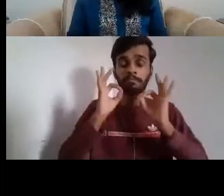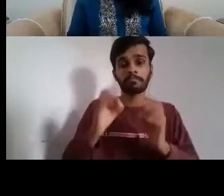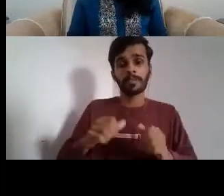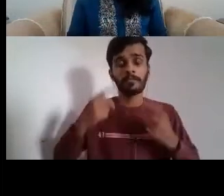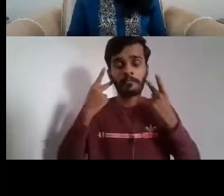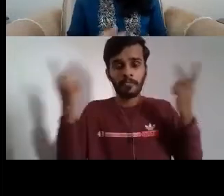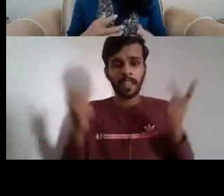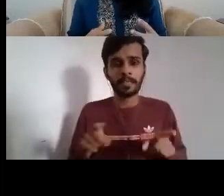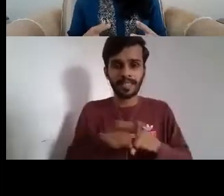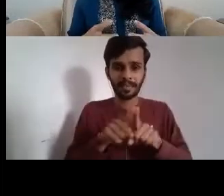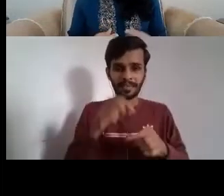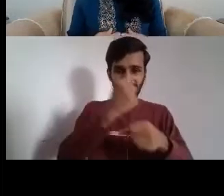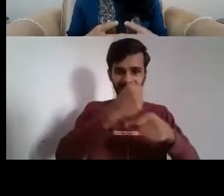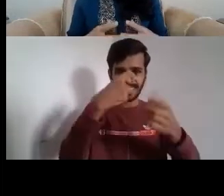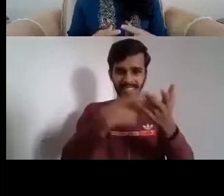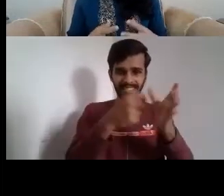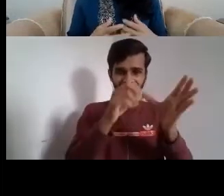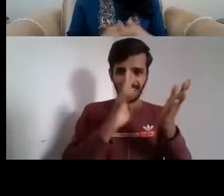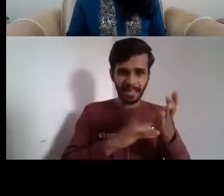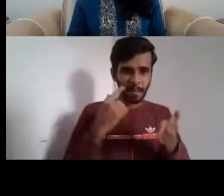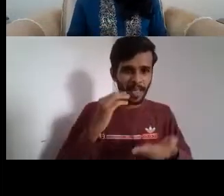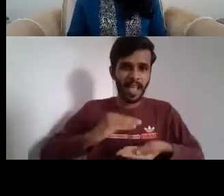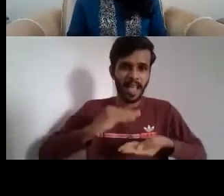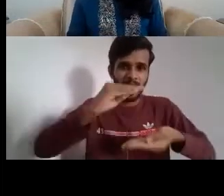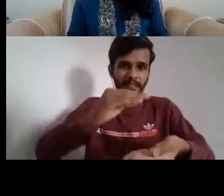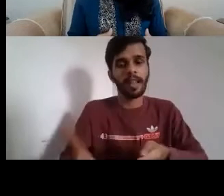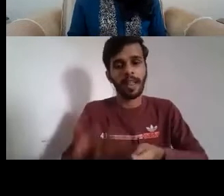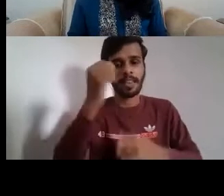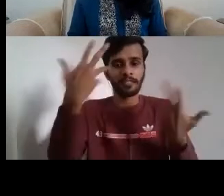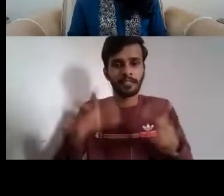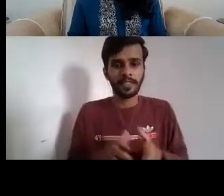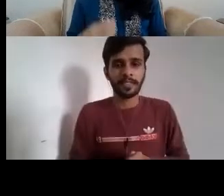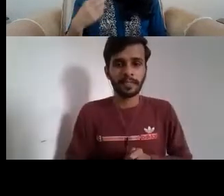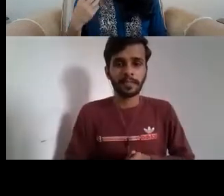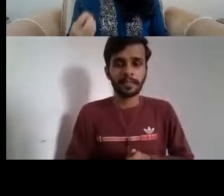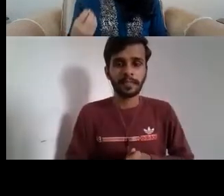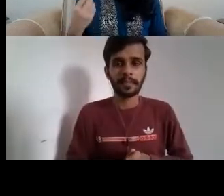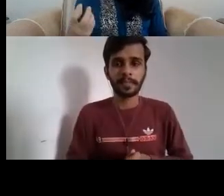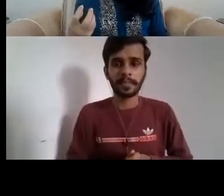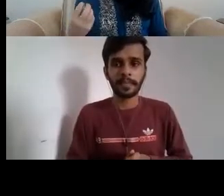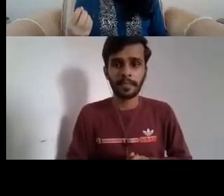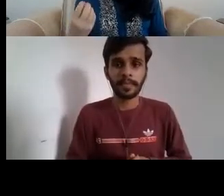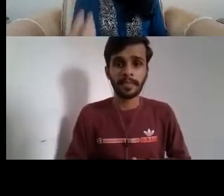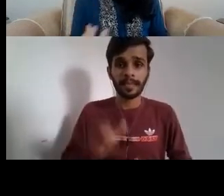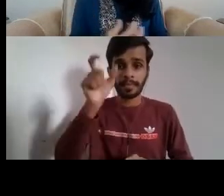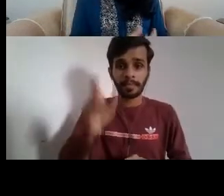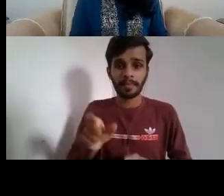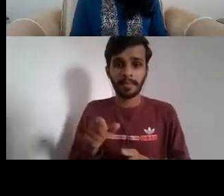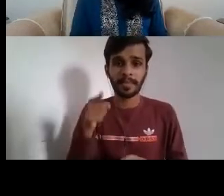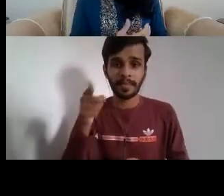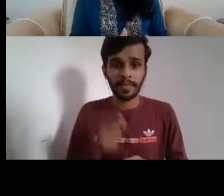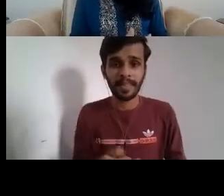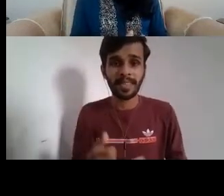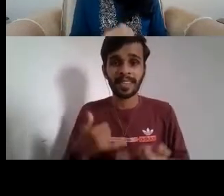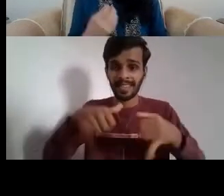Grammy Awards, including a Lifetime Achievement Award. In fact, he is one of the only 6 musicians